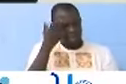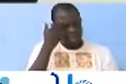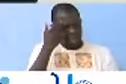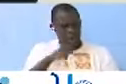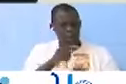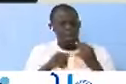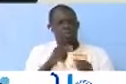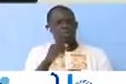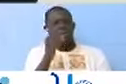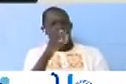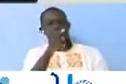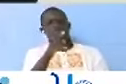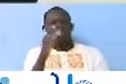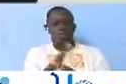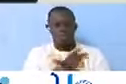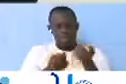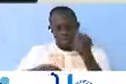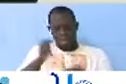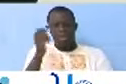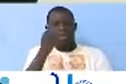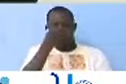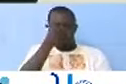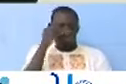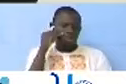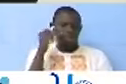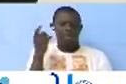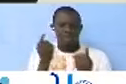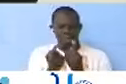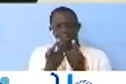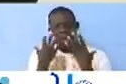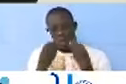How did they come about?